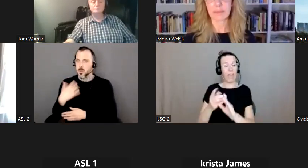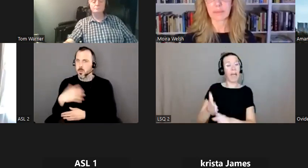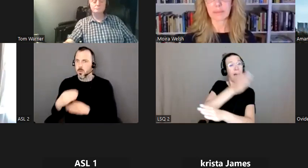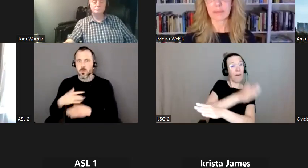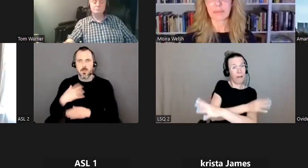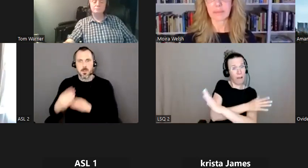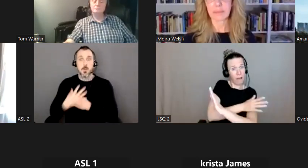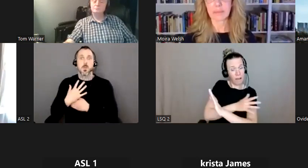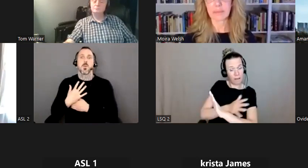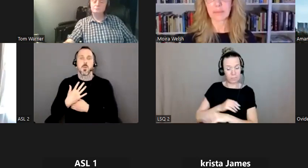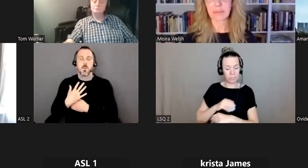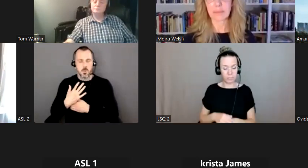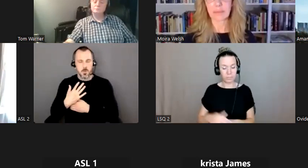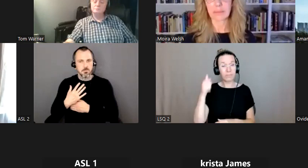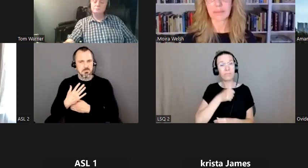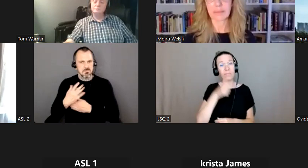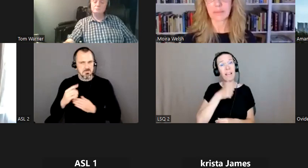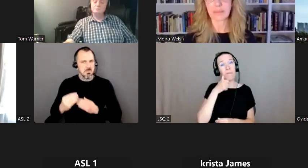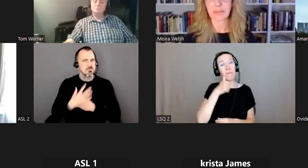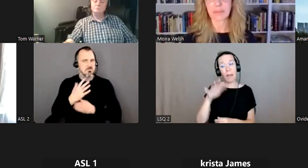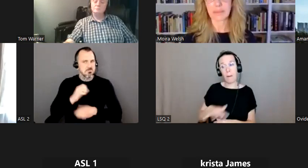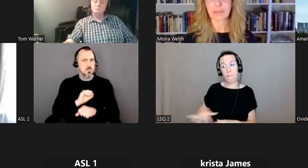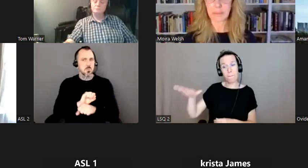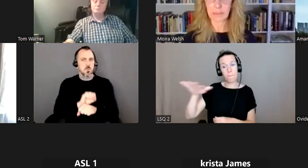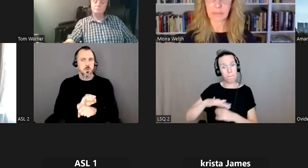were social justice,